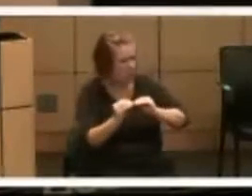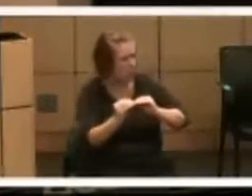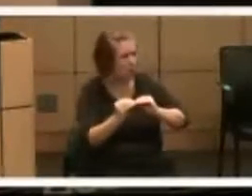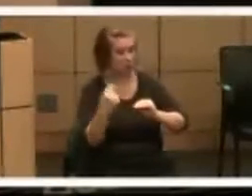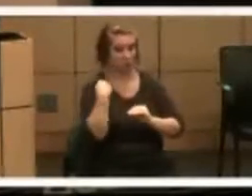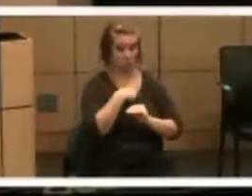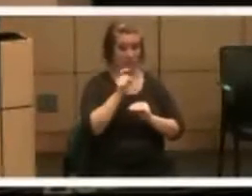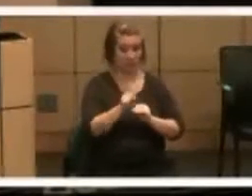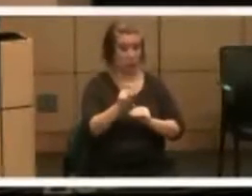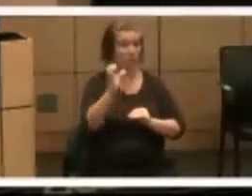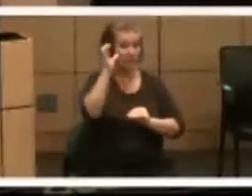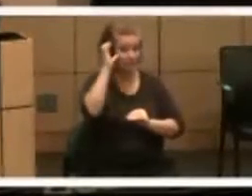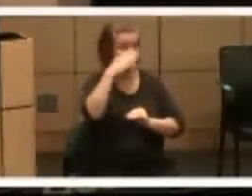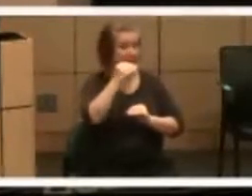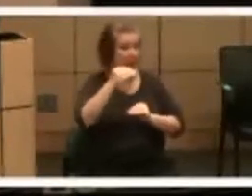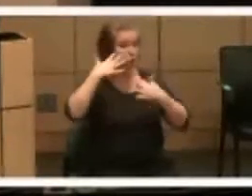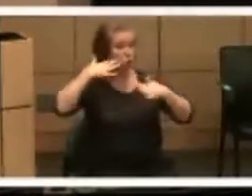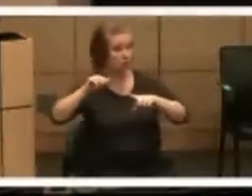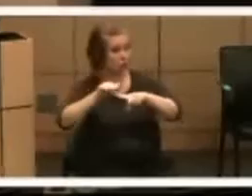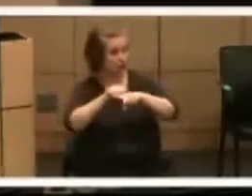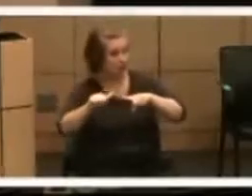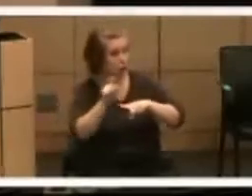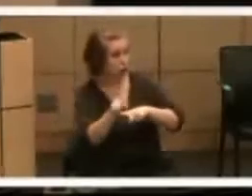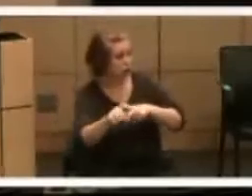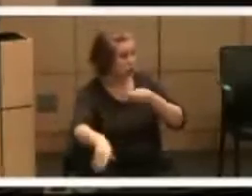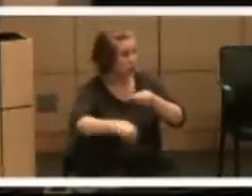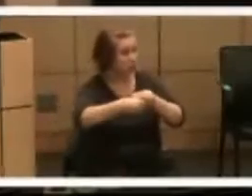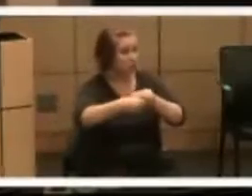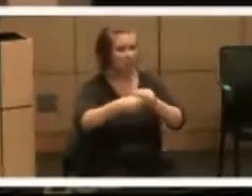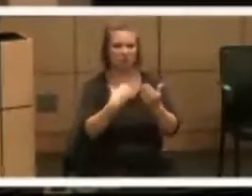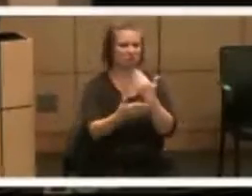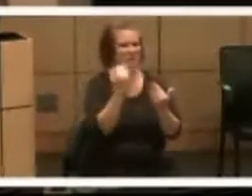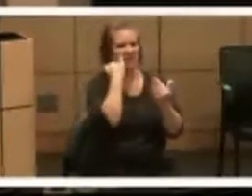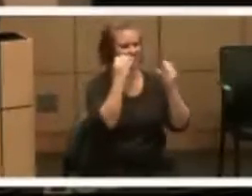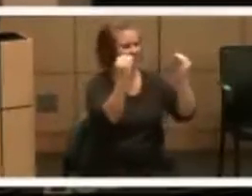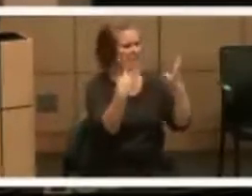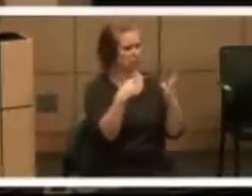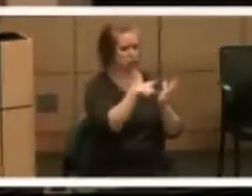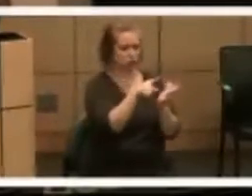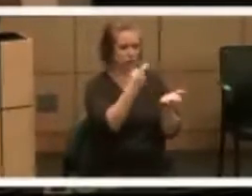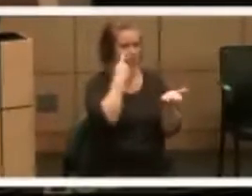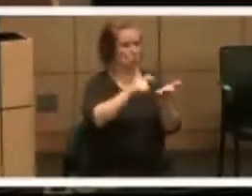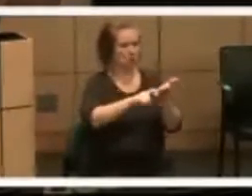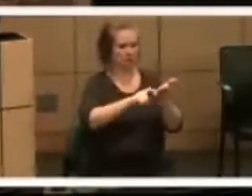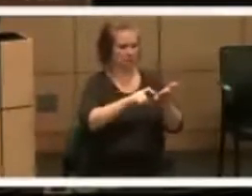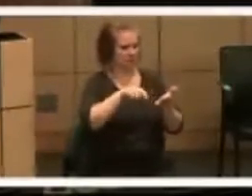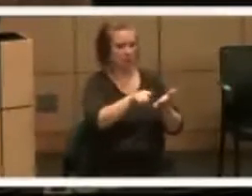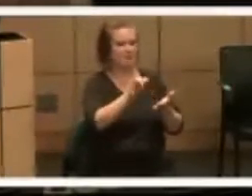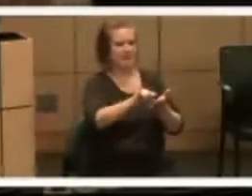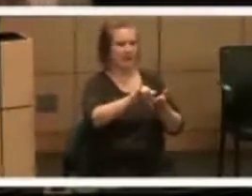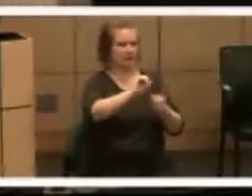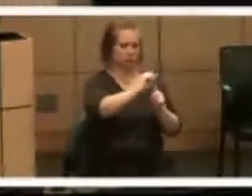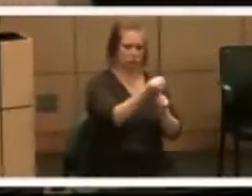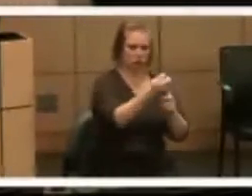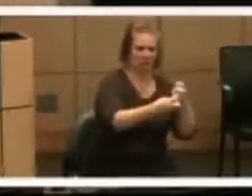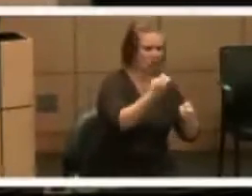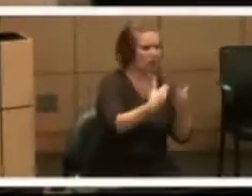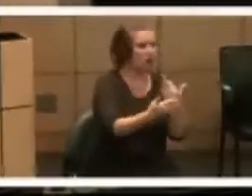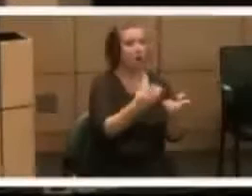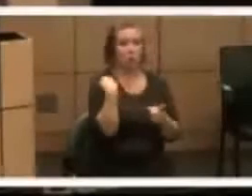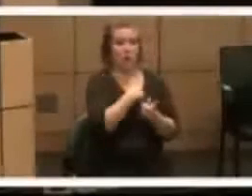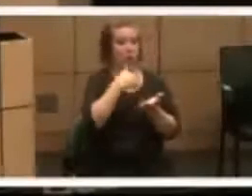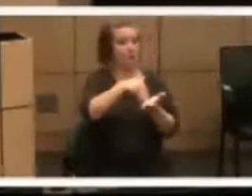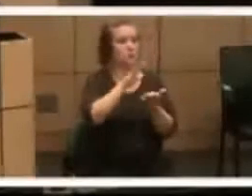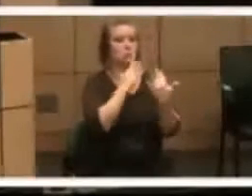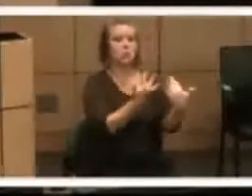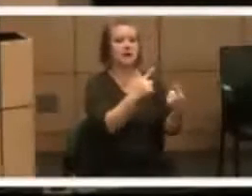need to do listening and noise training, whether or not the teacher is noting a difficult situation in the classroom? Because often we'll wait